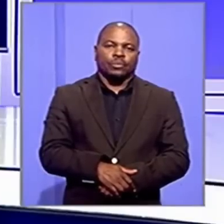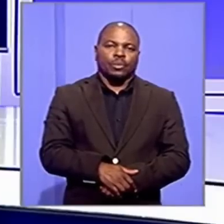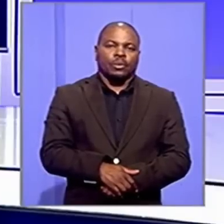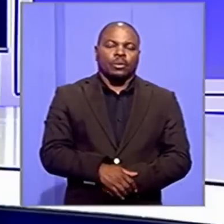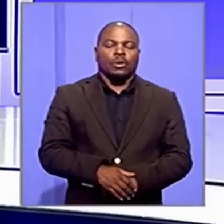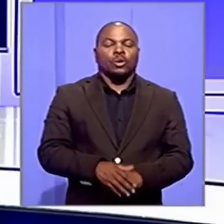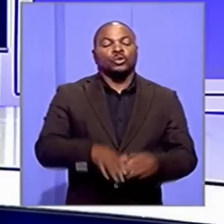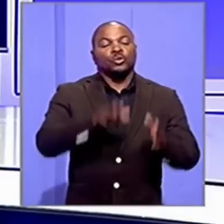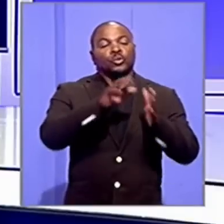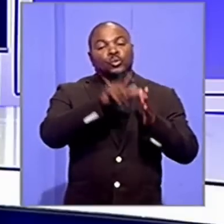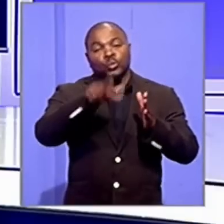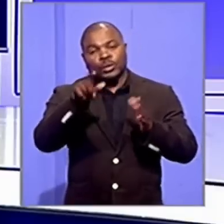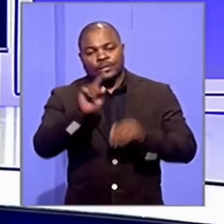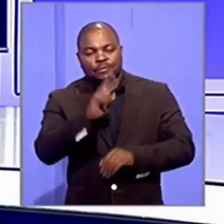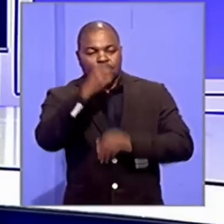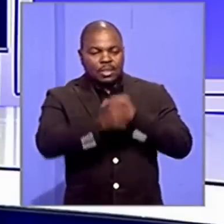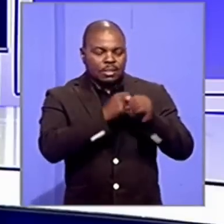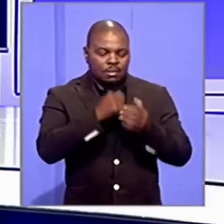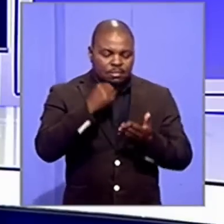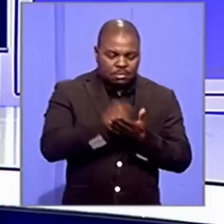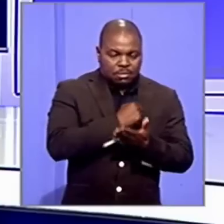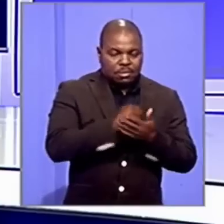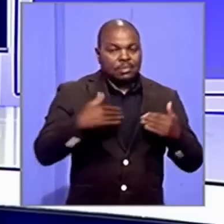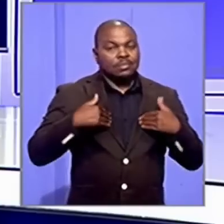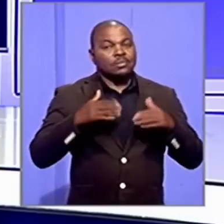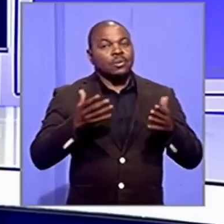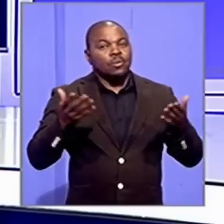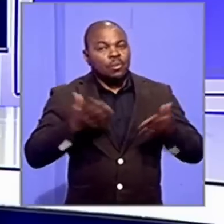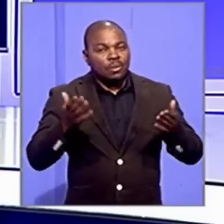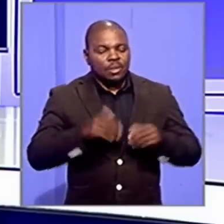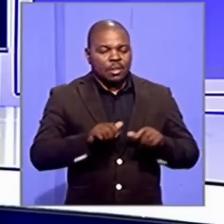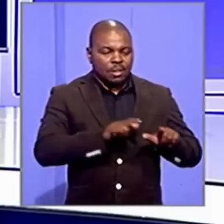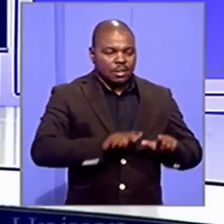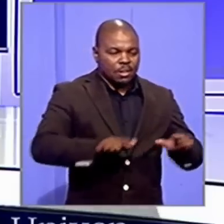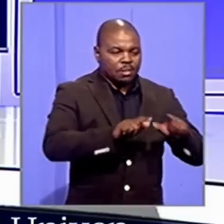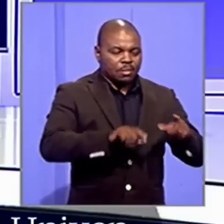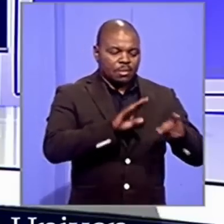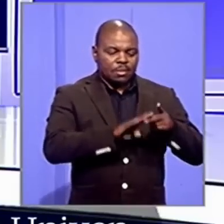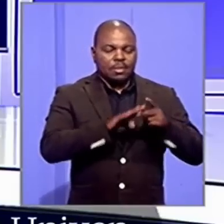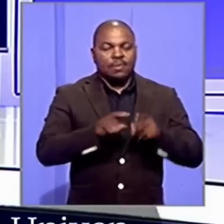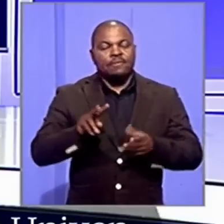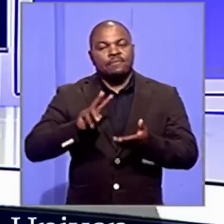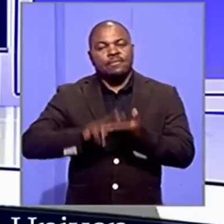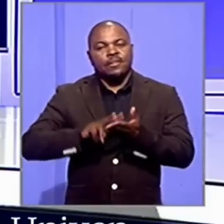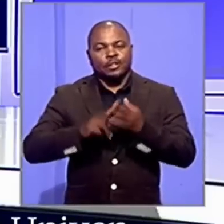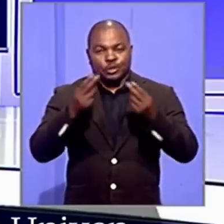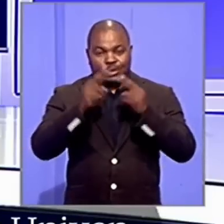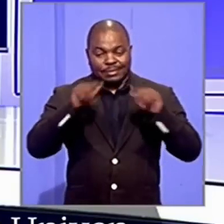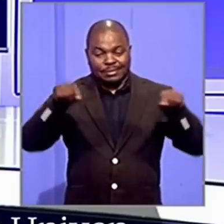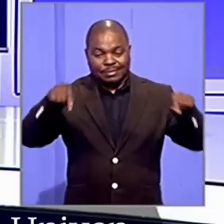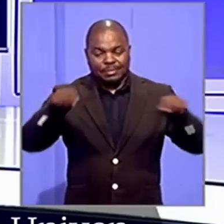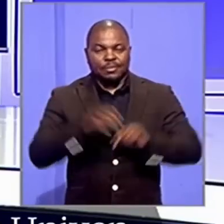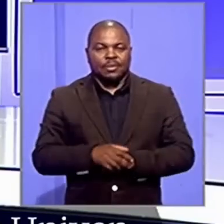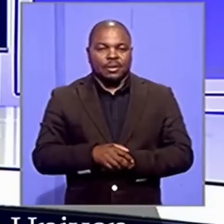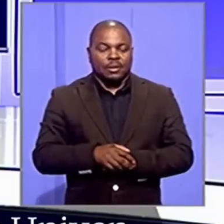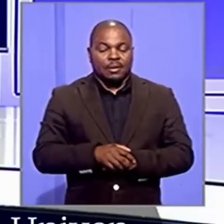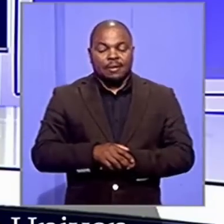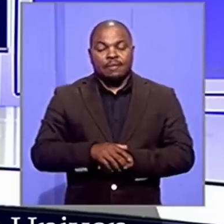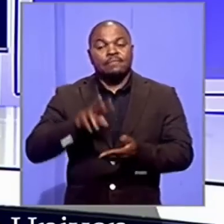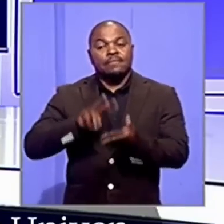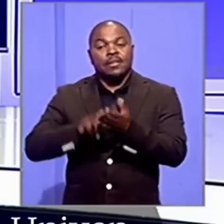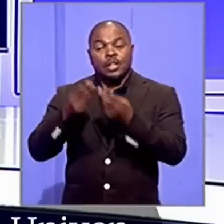Boingwadišo bja baithuti ba ngwaga wa mathomo bo thomile Yunibesithing ya Limpopo le ya Venda. Ka Yunibesithing ya